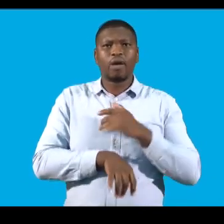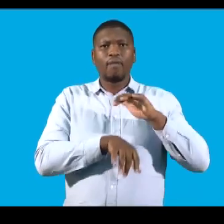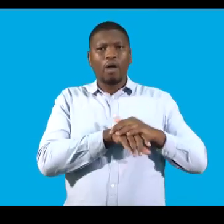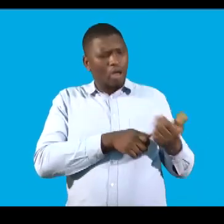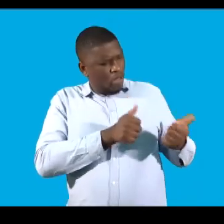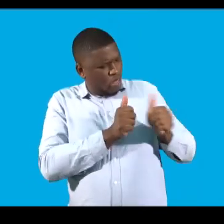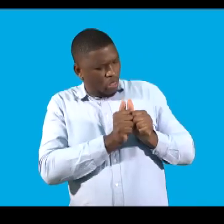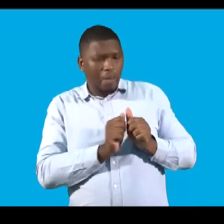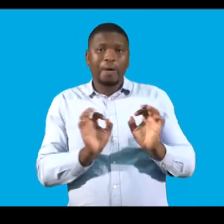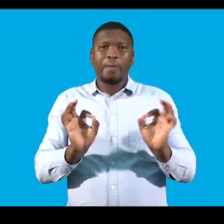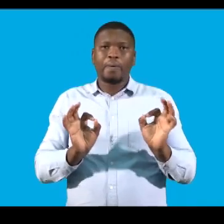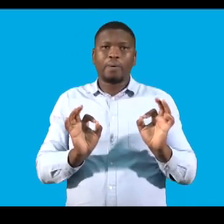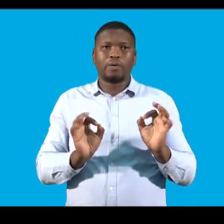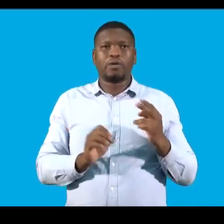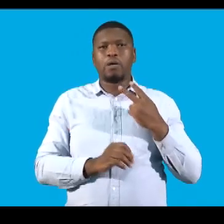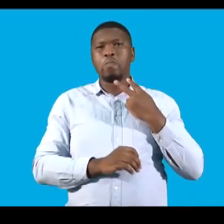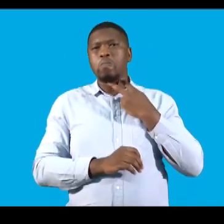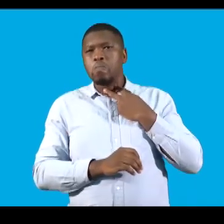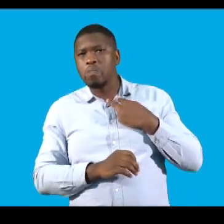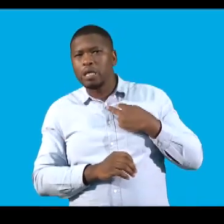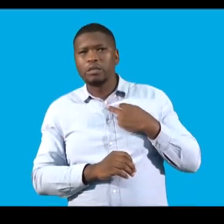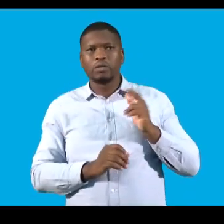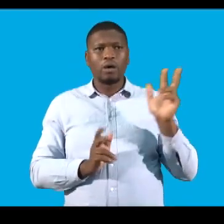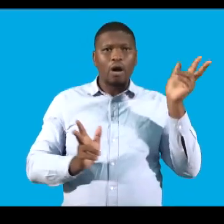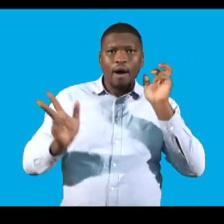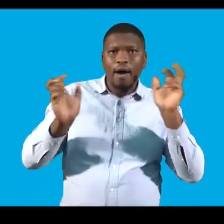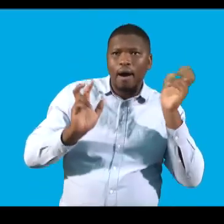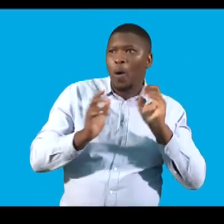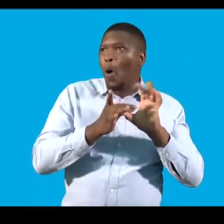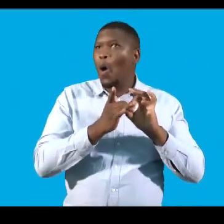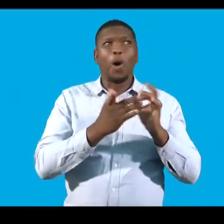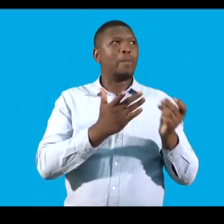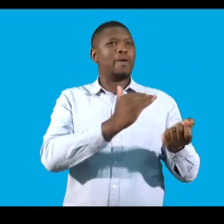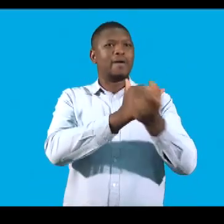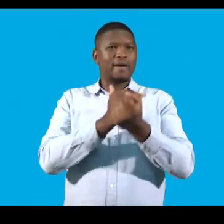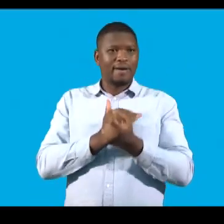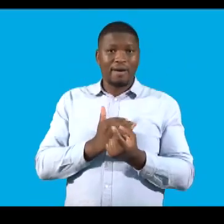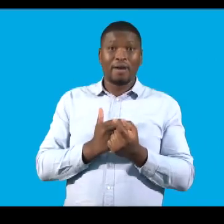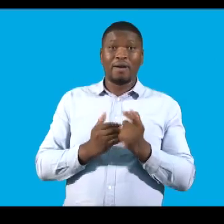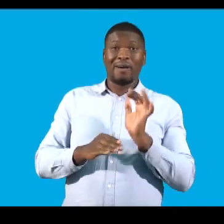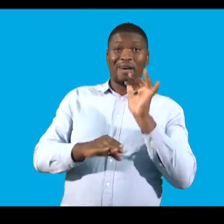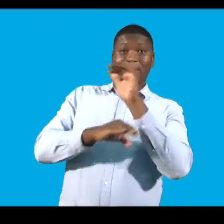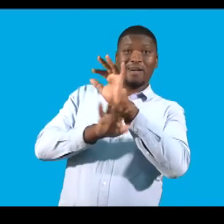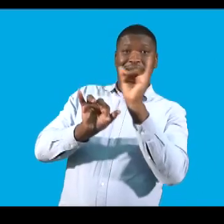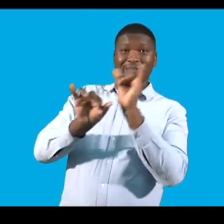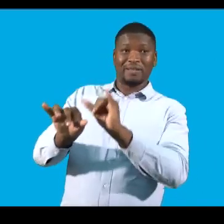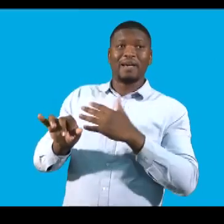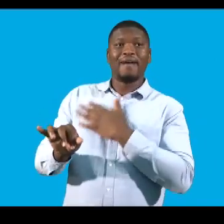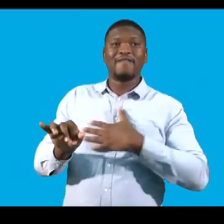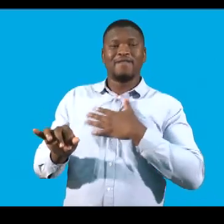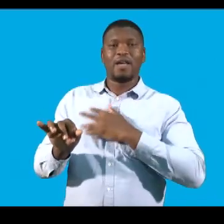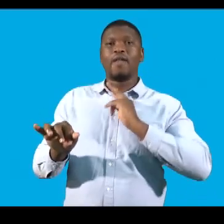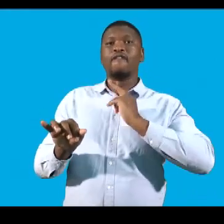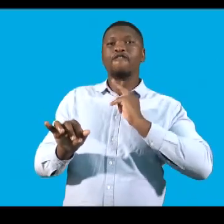to speak to. He misses hearing the sounds of home. Being in exile, he feels that his voice